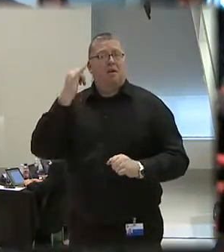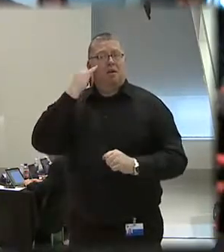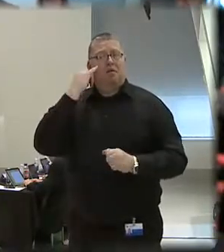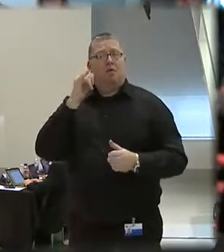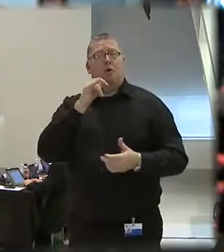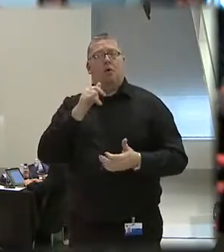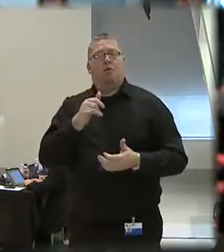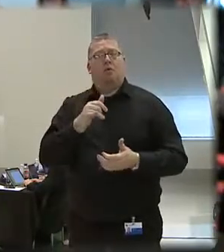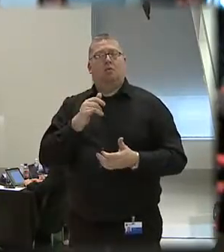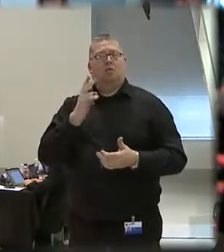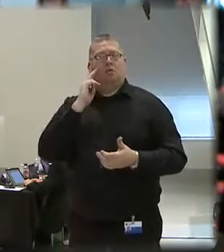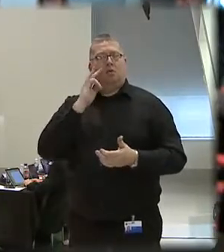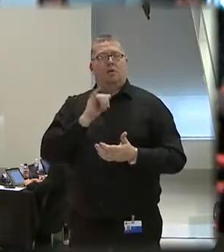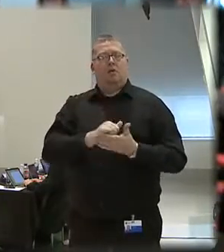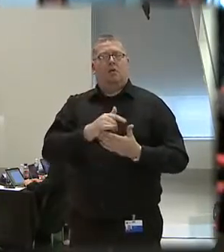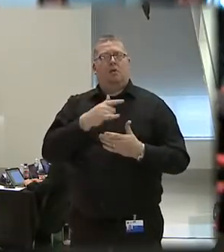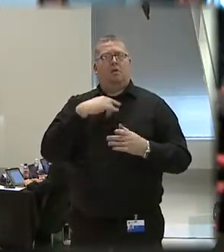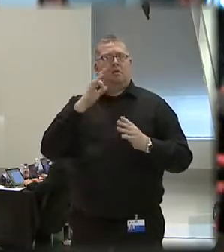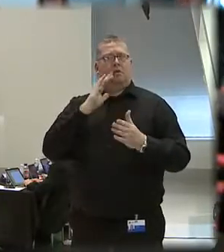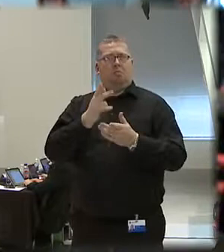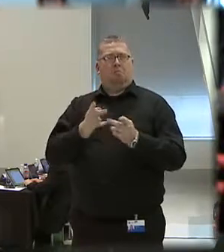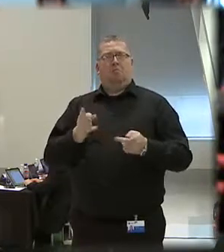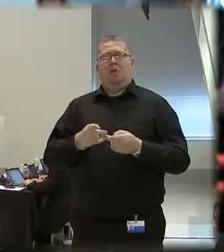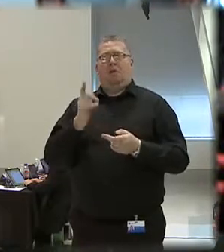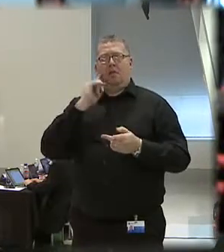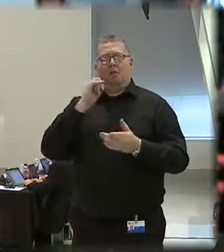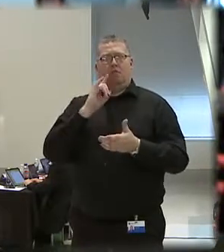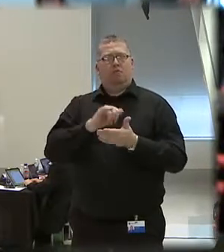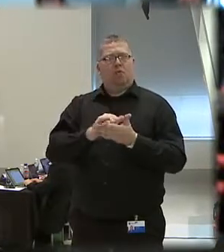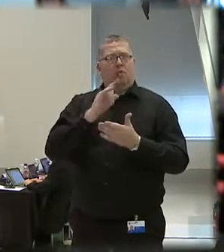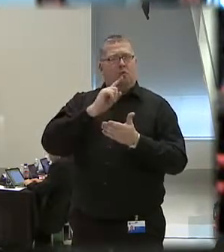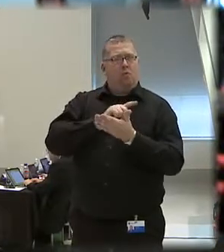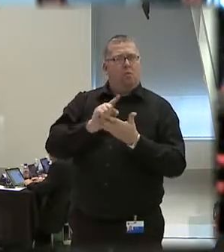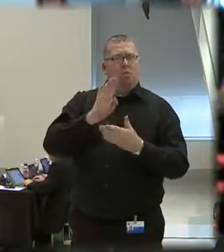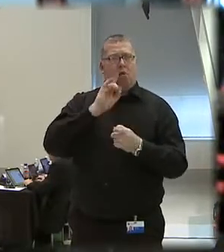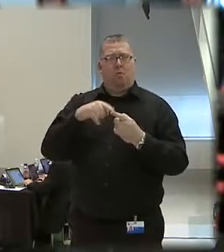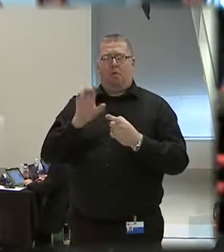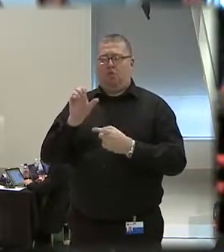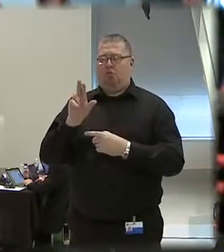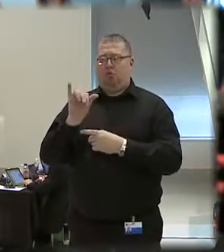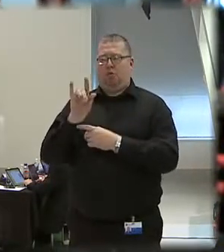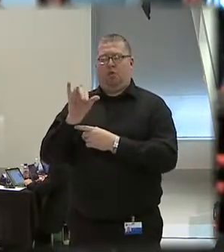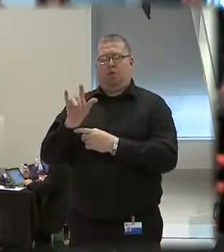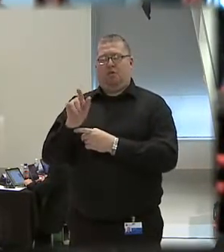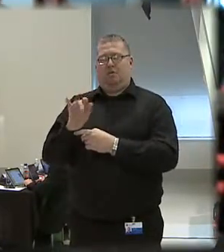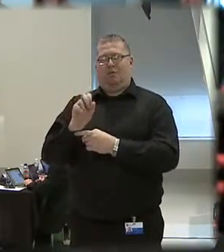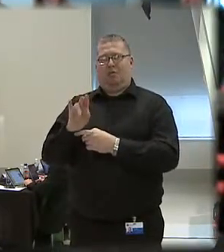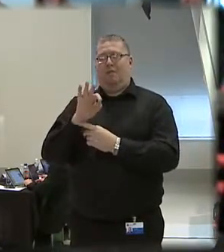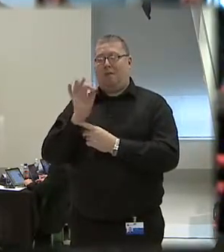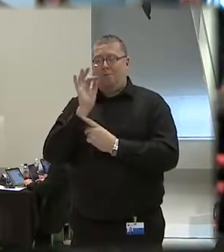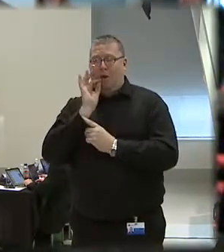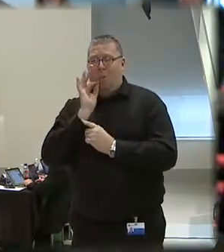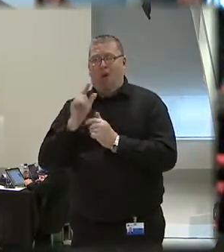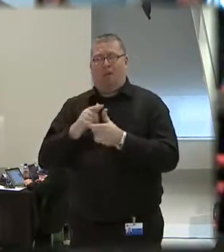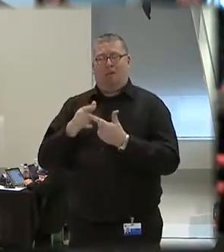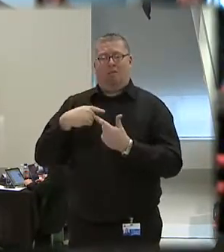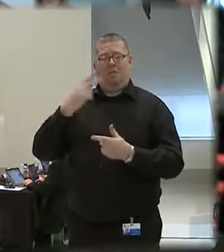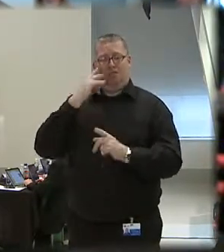stopping other crimes, especially in a place like New York, where we have seen decriminalization of marijuana, and stop and frisk was really